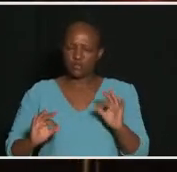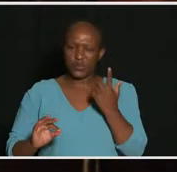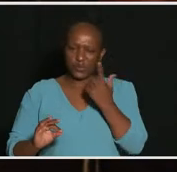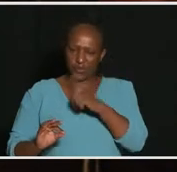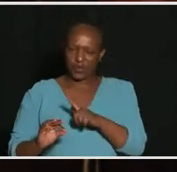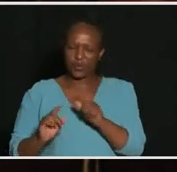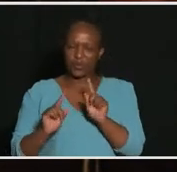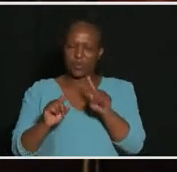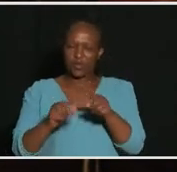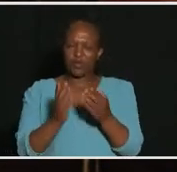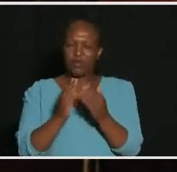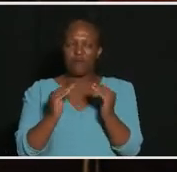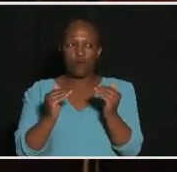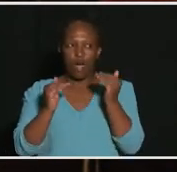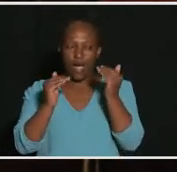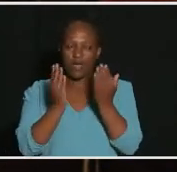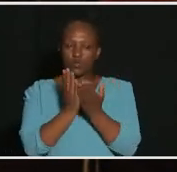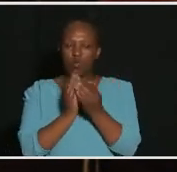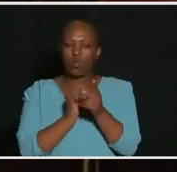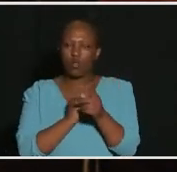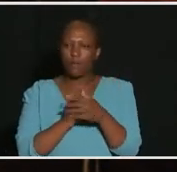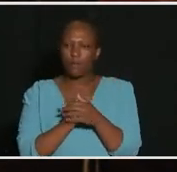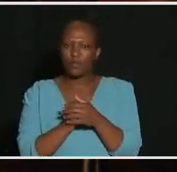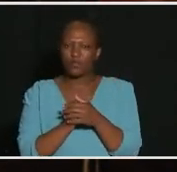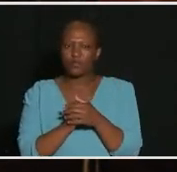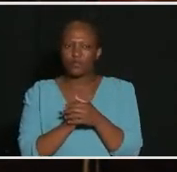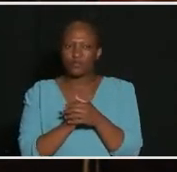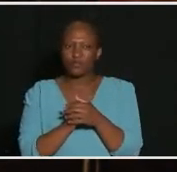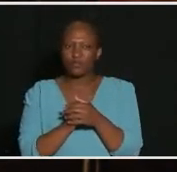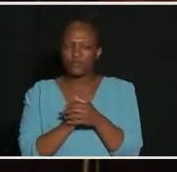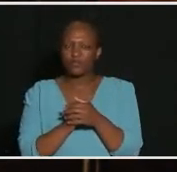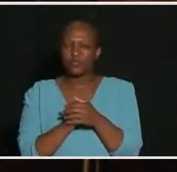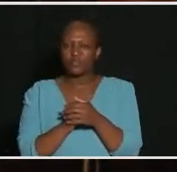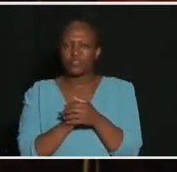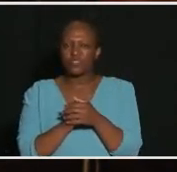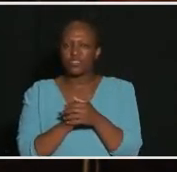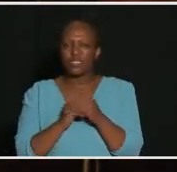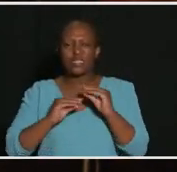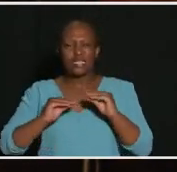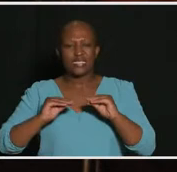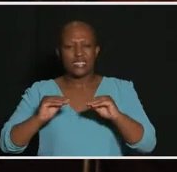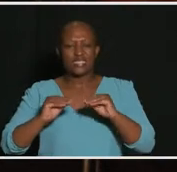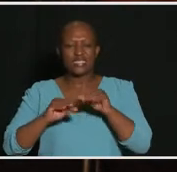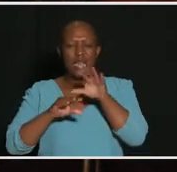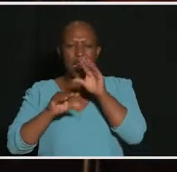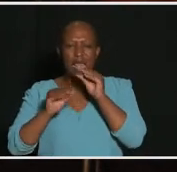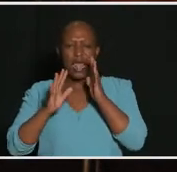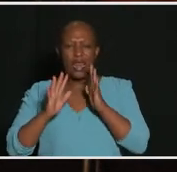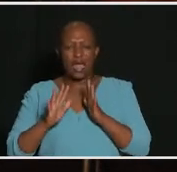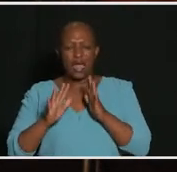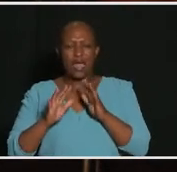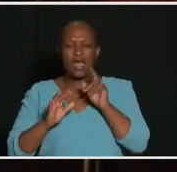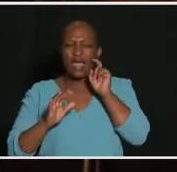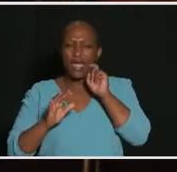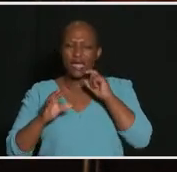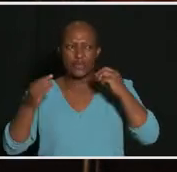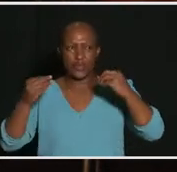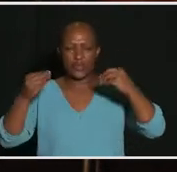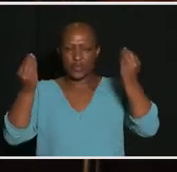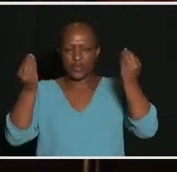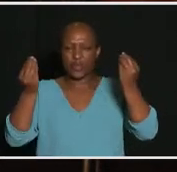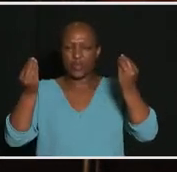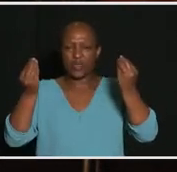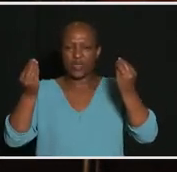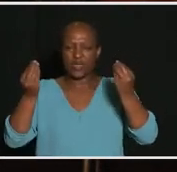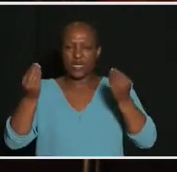because especially the high schools they they are educating Learners who are of age that they will